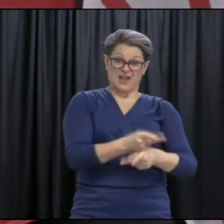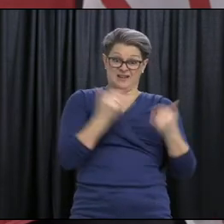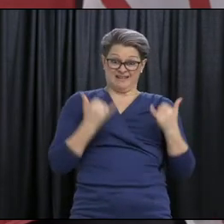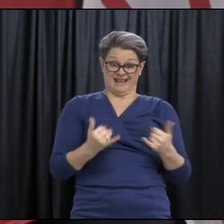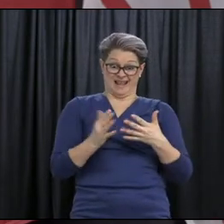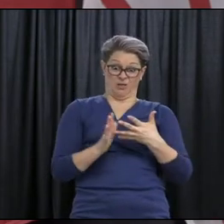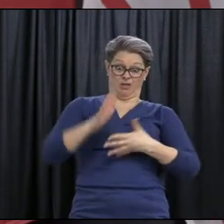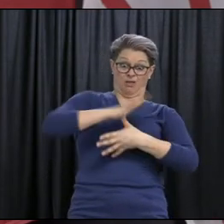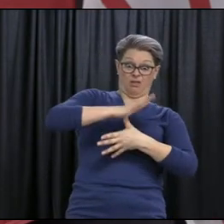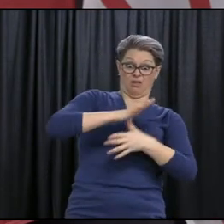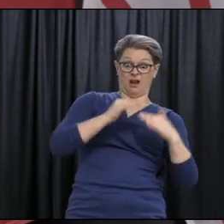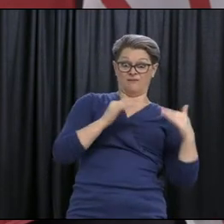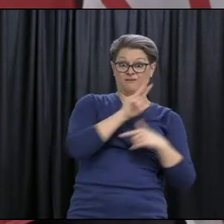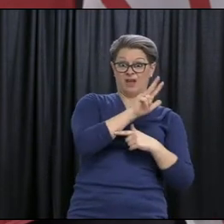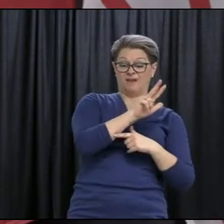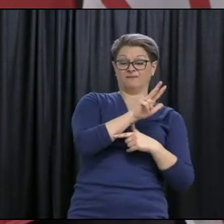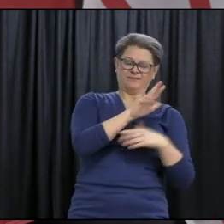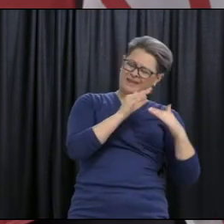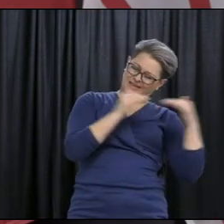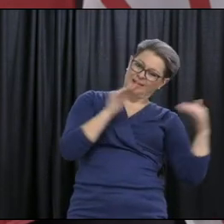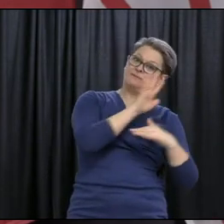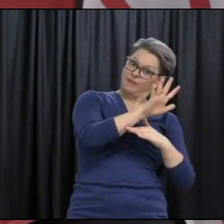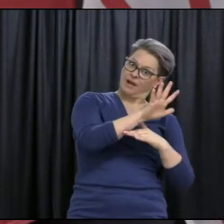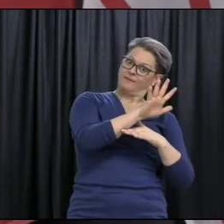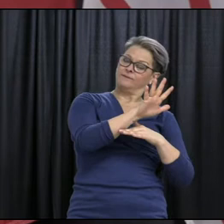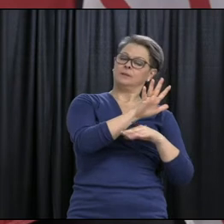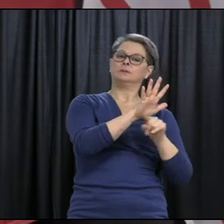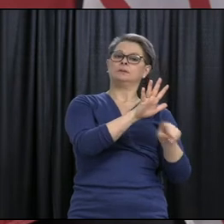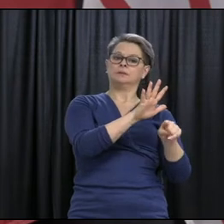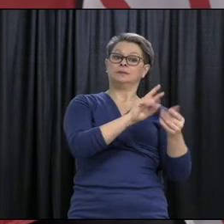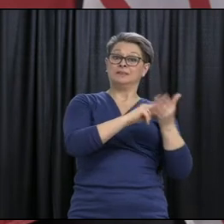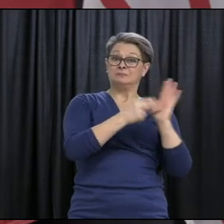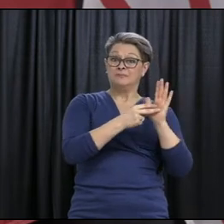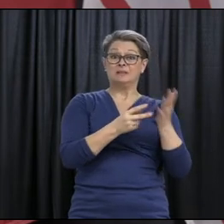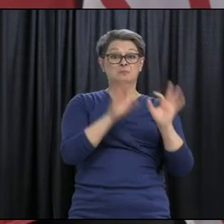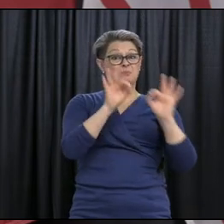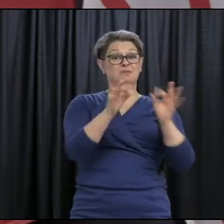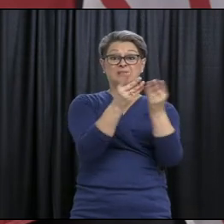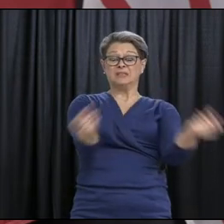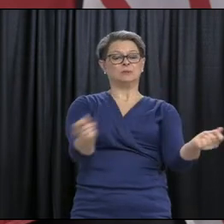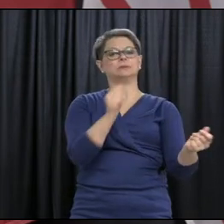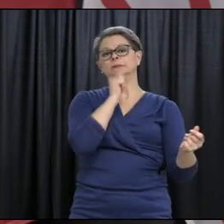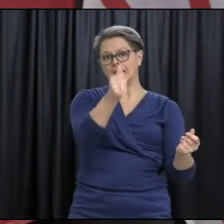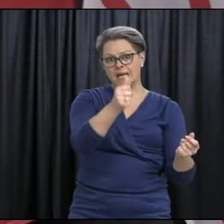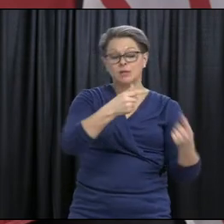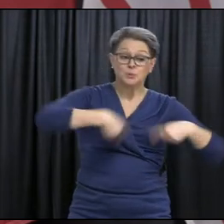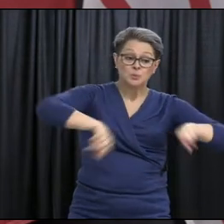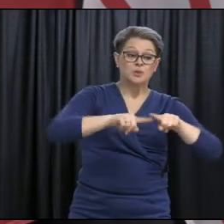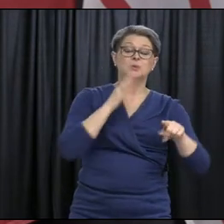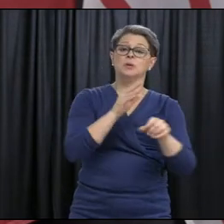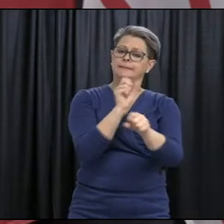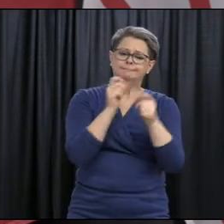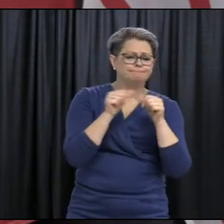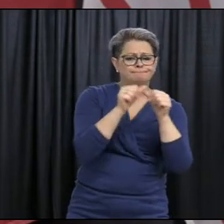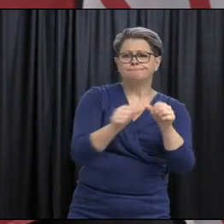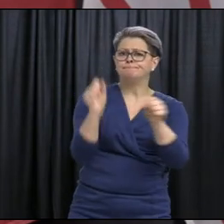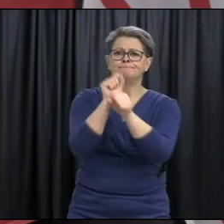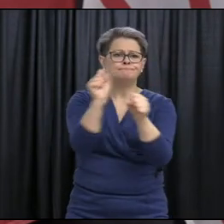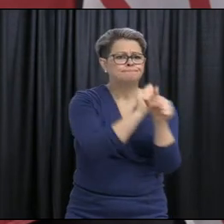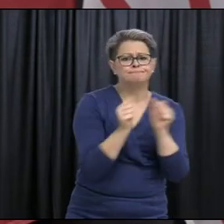pandemic, we continue to work with stakeholders on finding solutions. We don't have all the